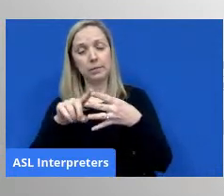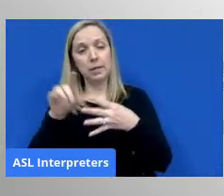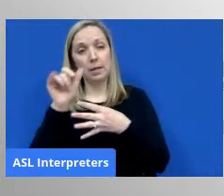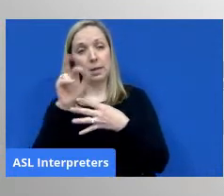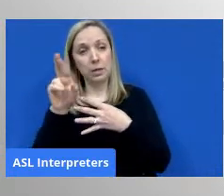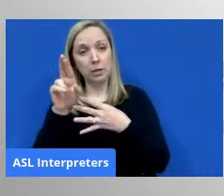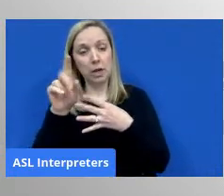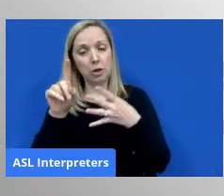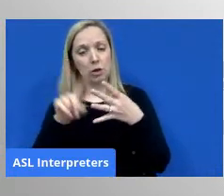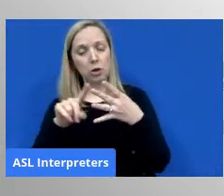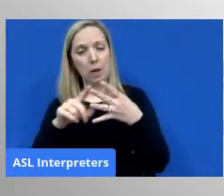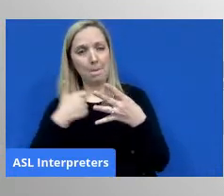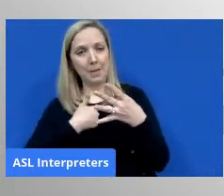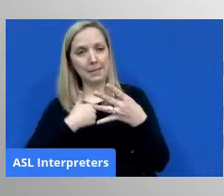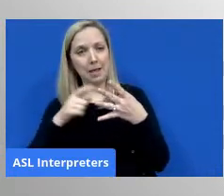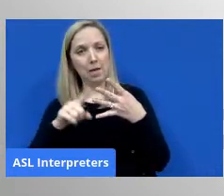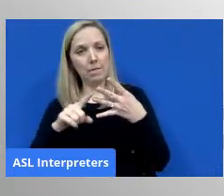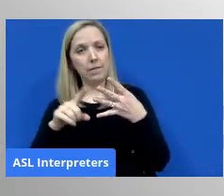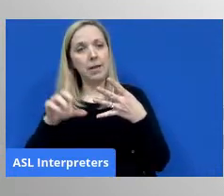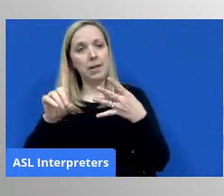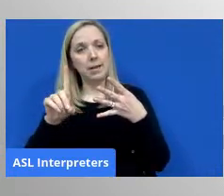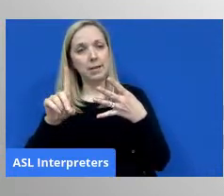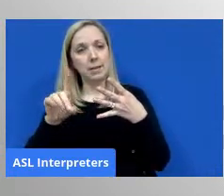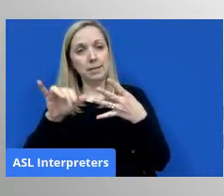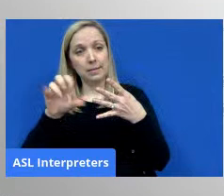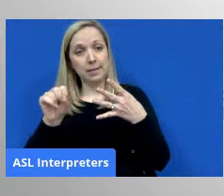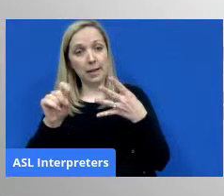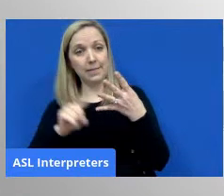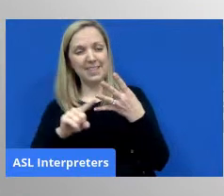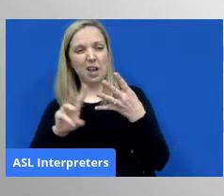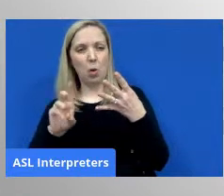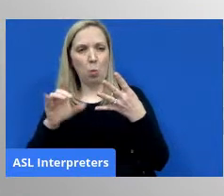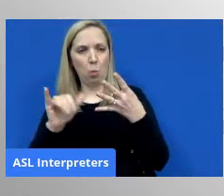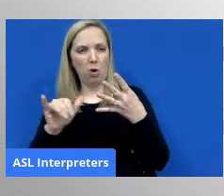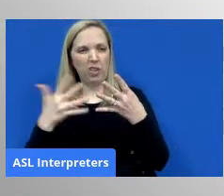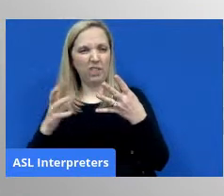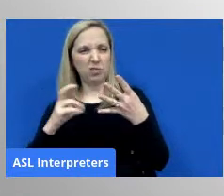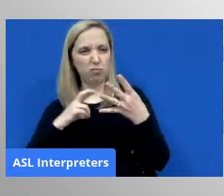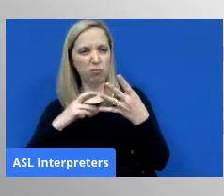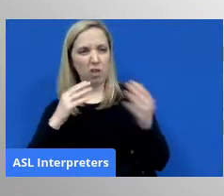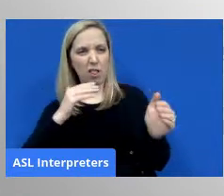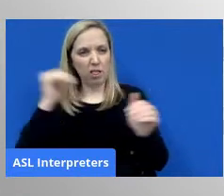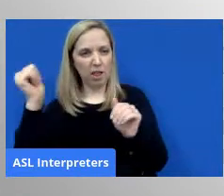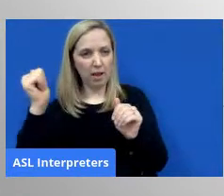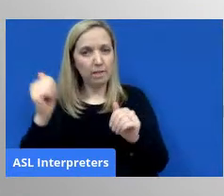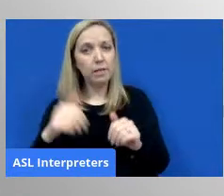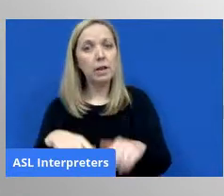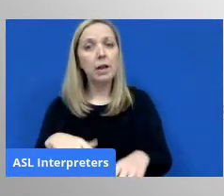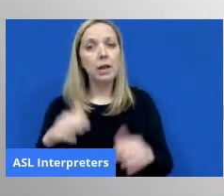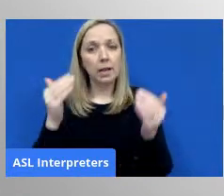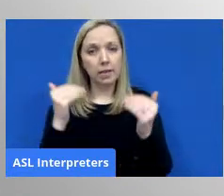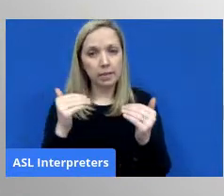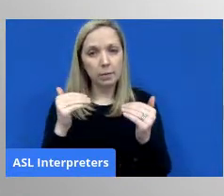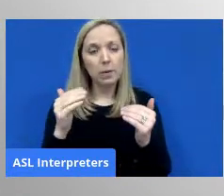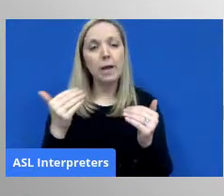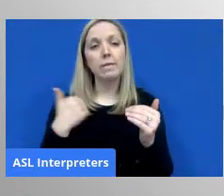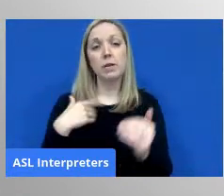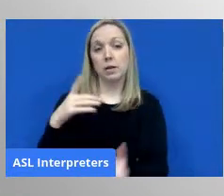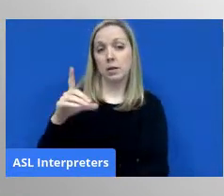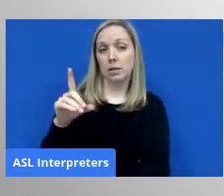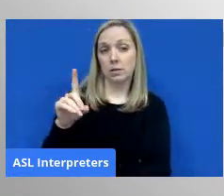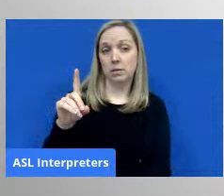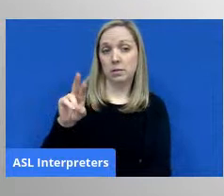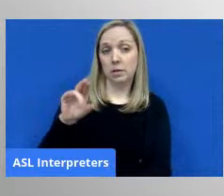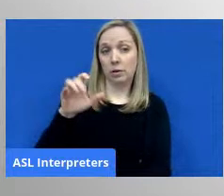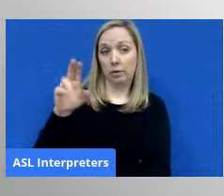Worthy having left. And then the superintendent evaluation committee with Dr. Dykeman, Ms. Davis, and